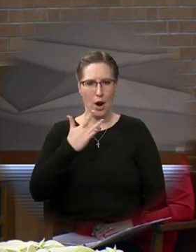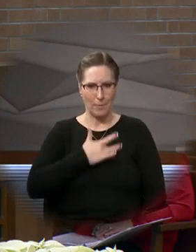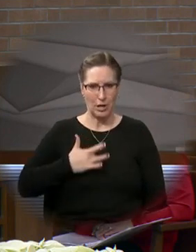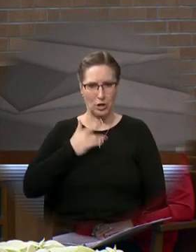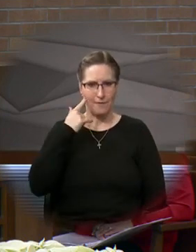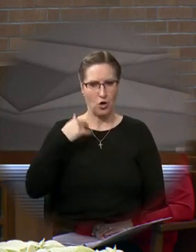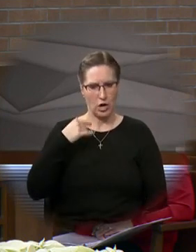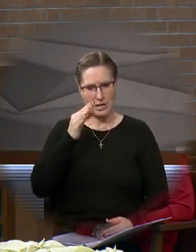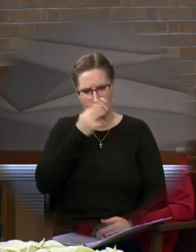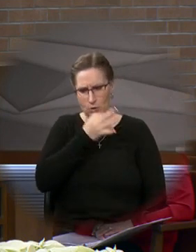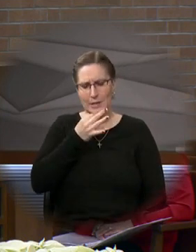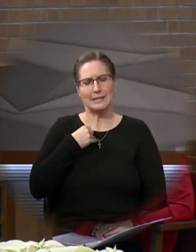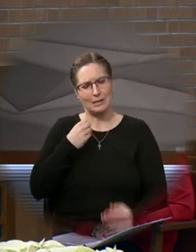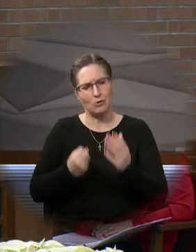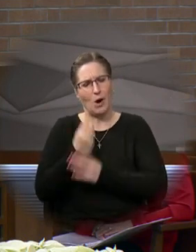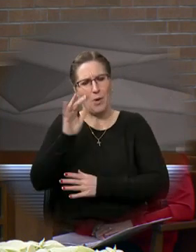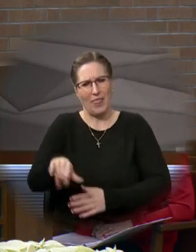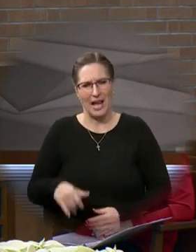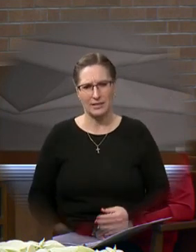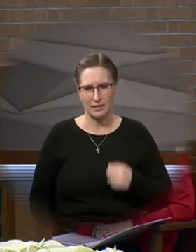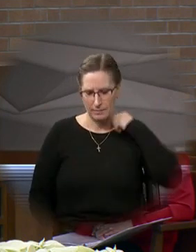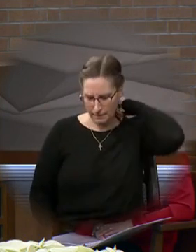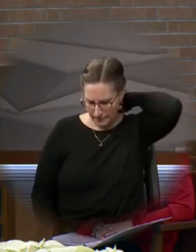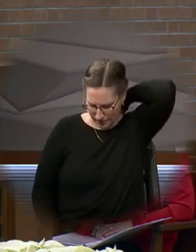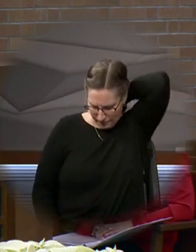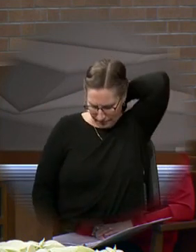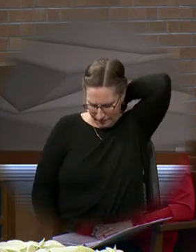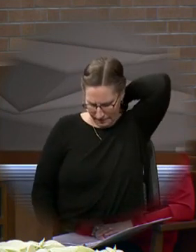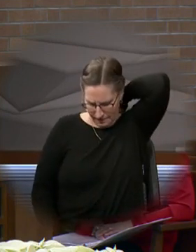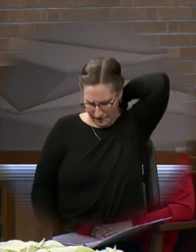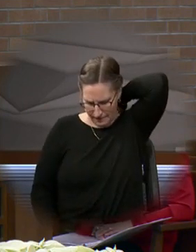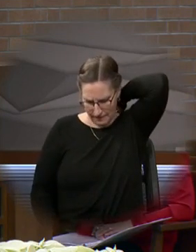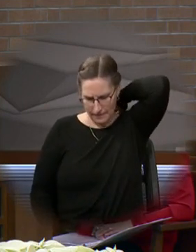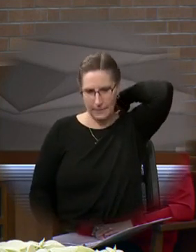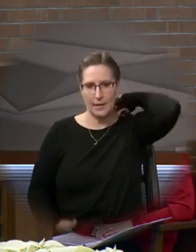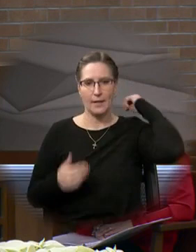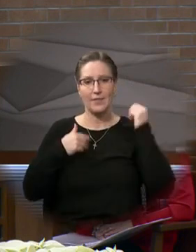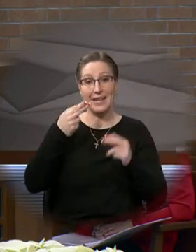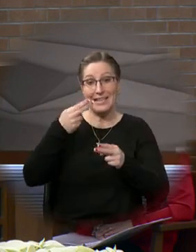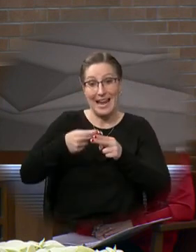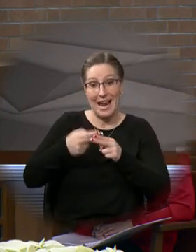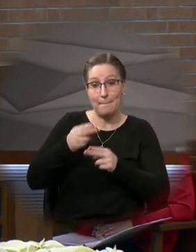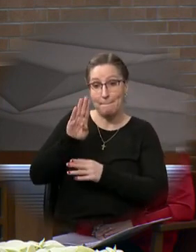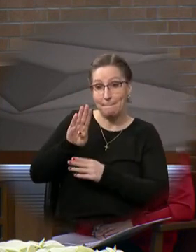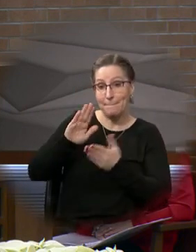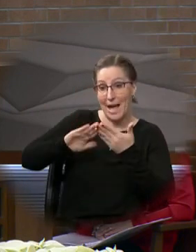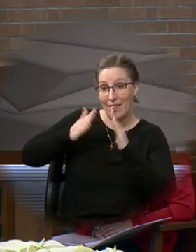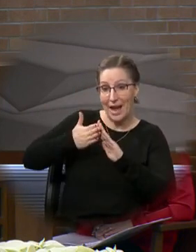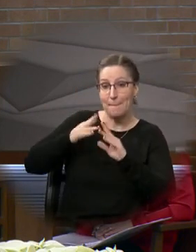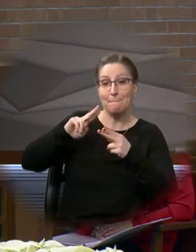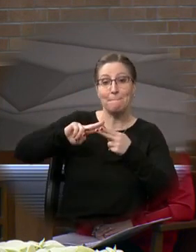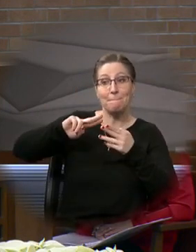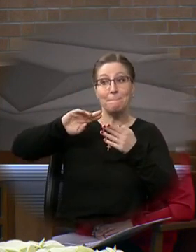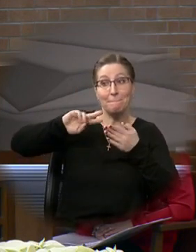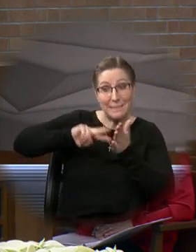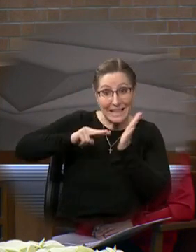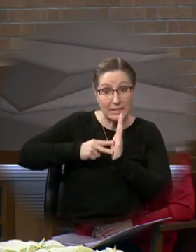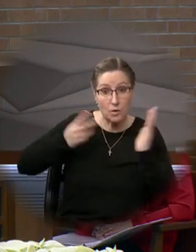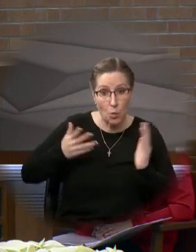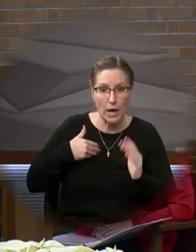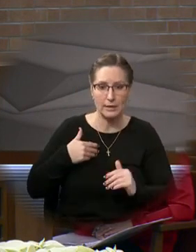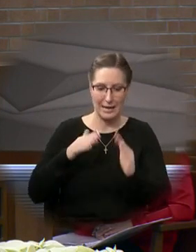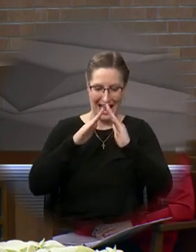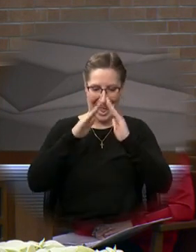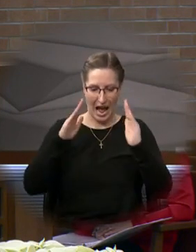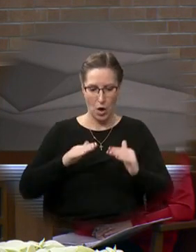of the Eucharist. So how profound that the name Bethlehem means house of bread. That